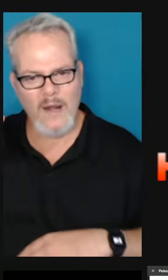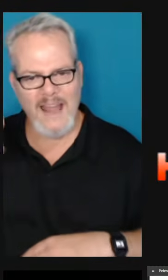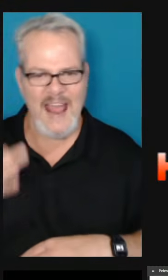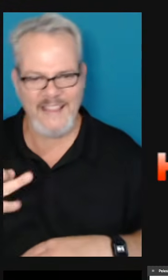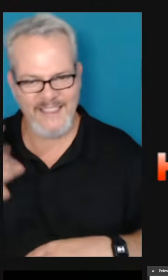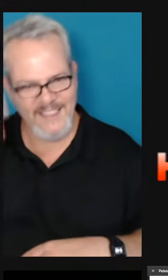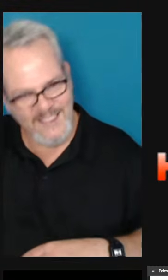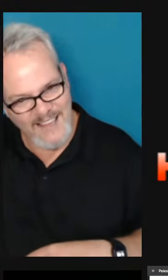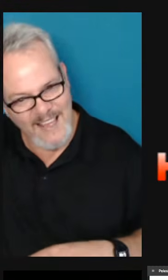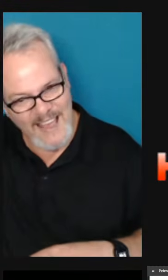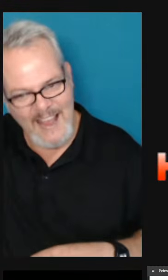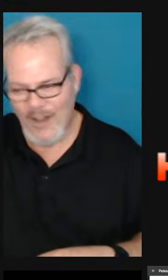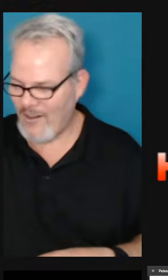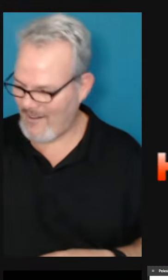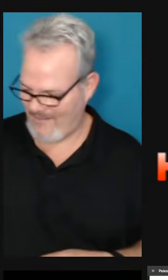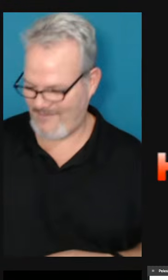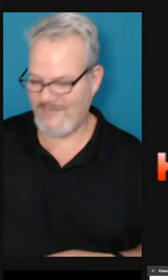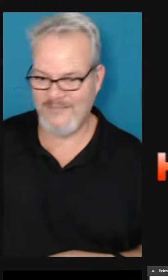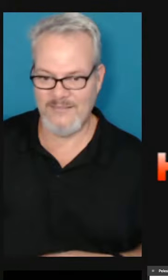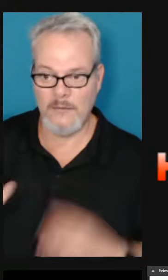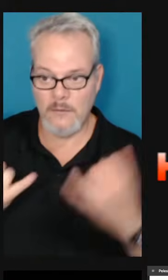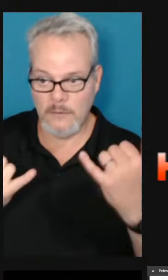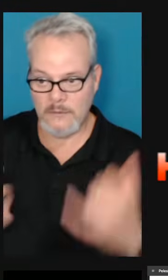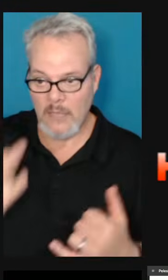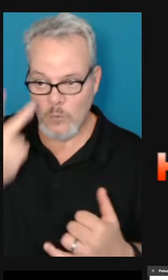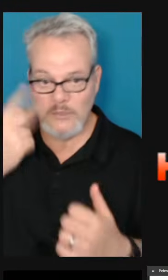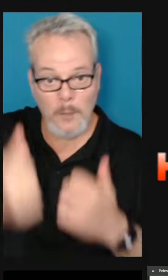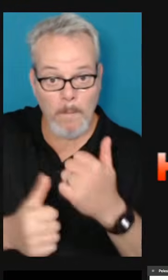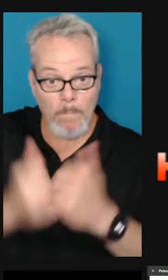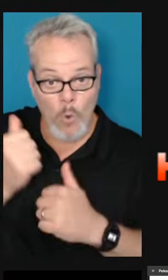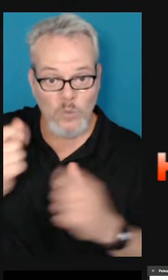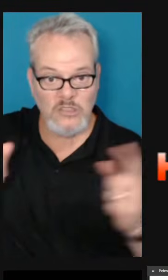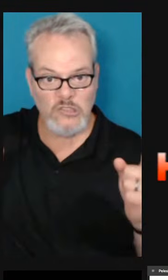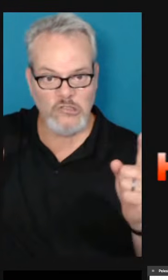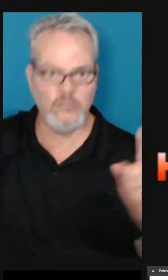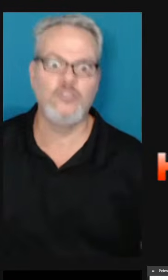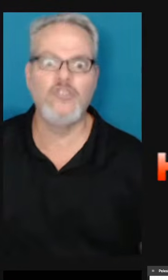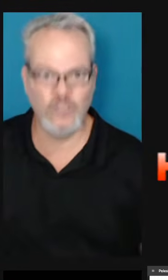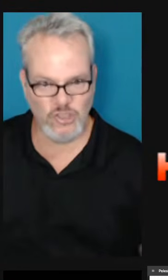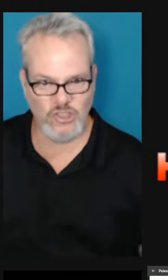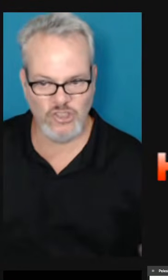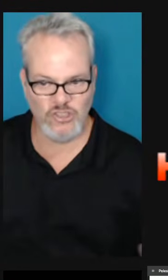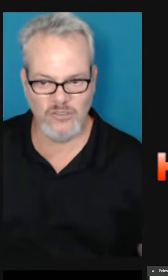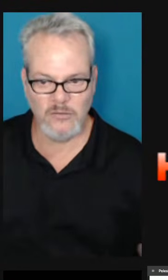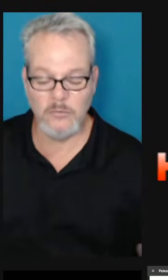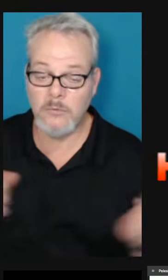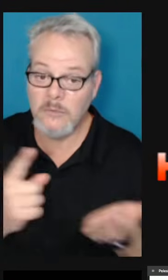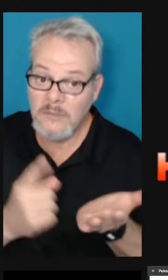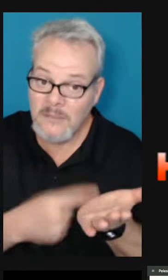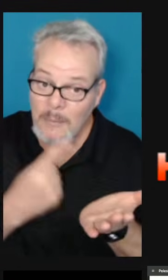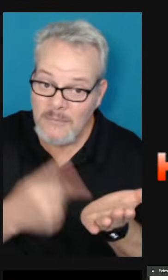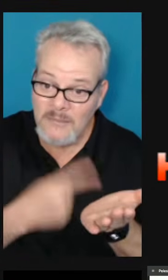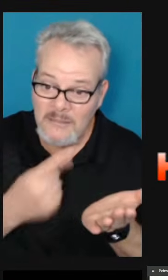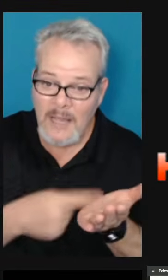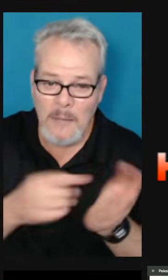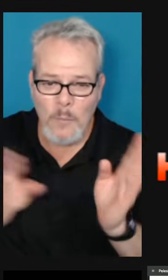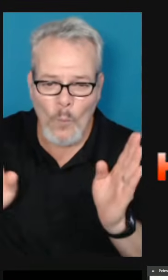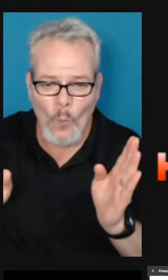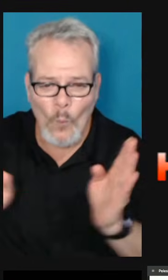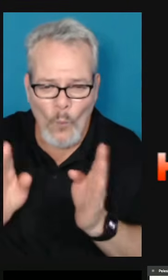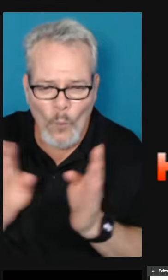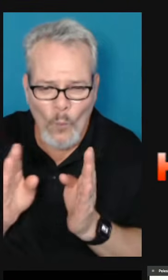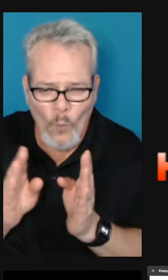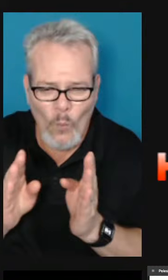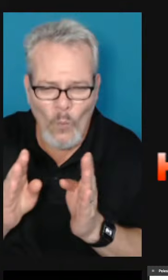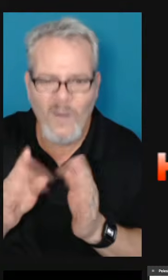from an ongoing Kīlauea eruption show that most hairs are larger than this, although some hairs can still be small enough to be inhaled.